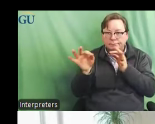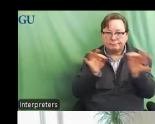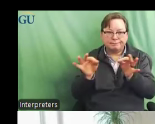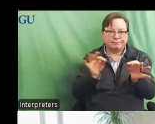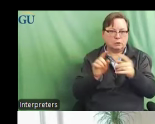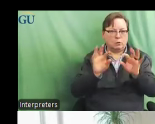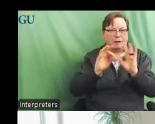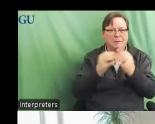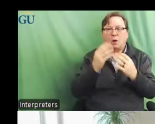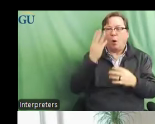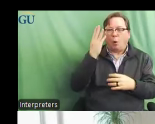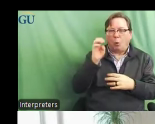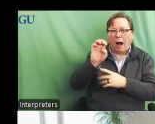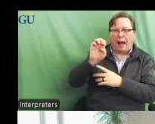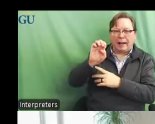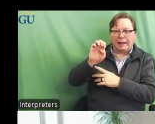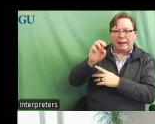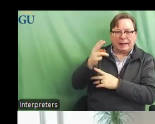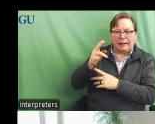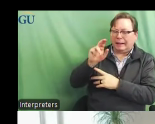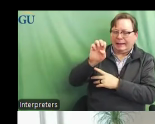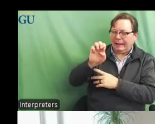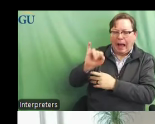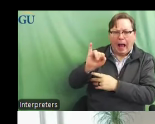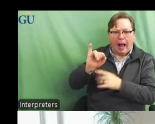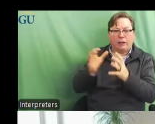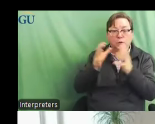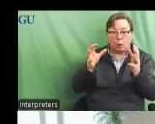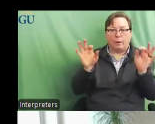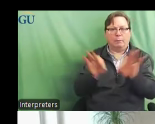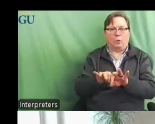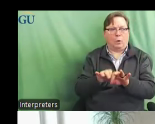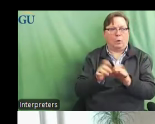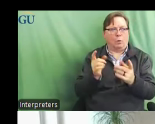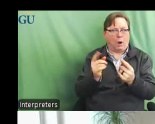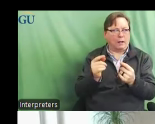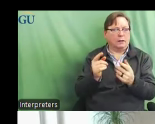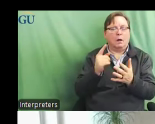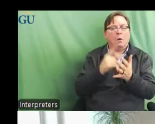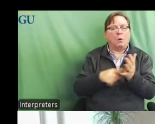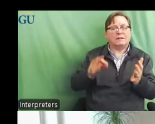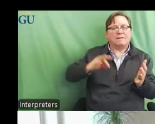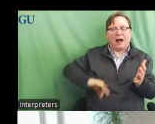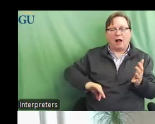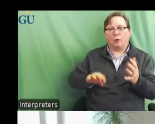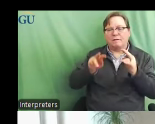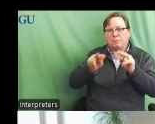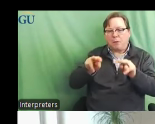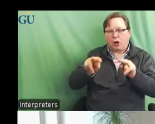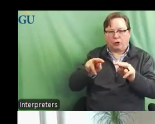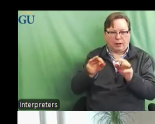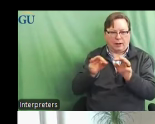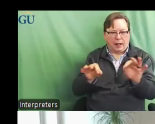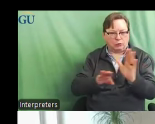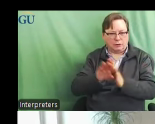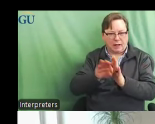is EI so important? What is the value of monitoring a child's language development, monitoring